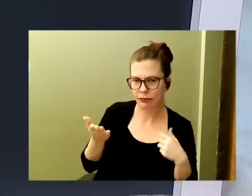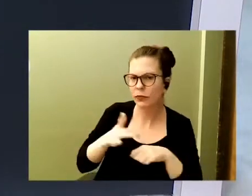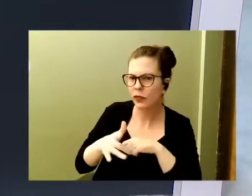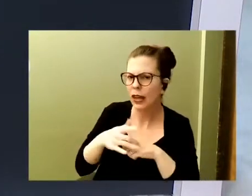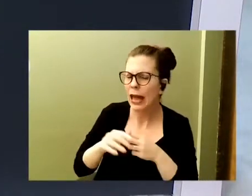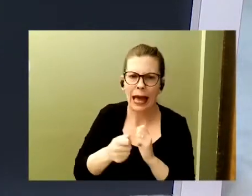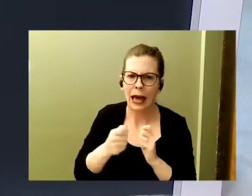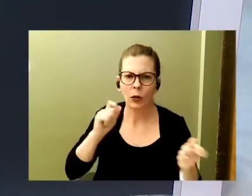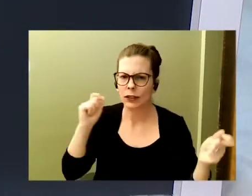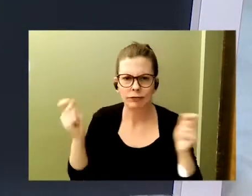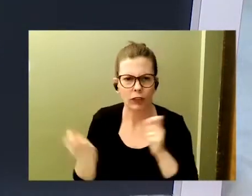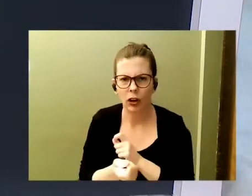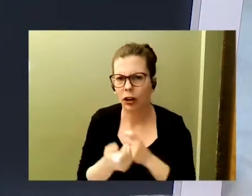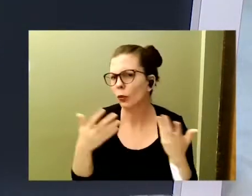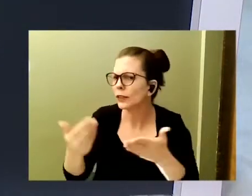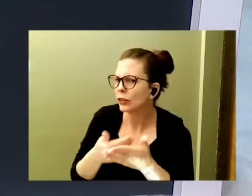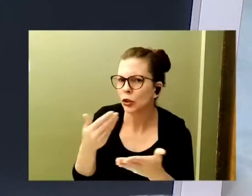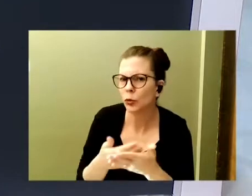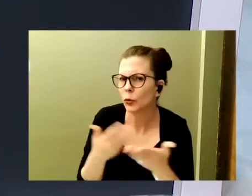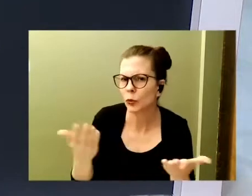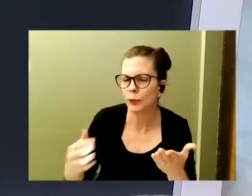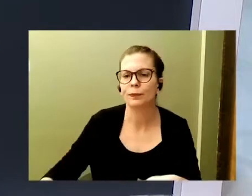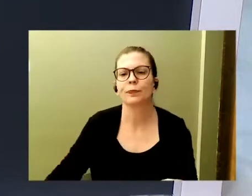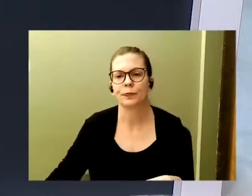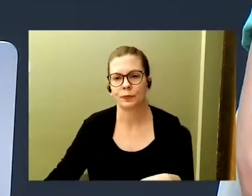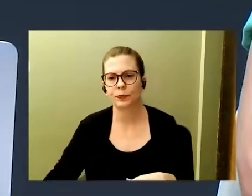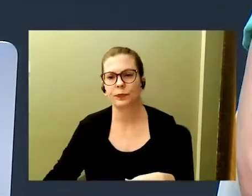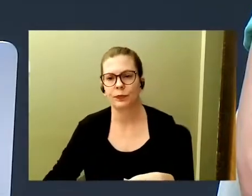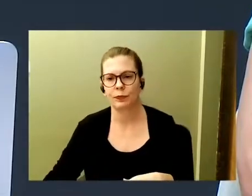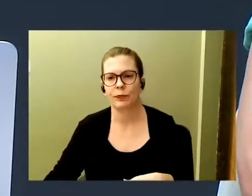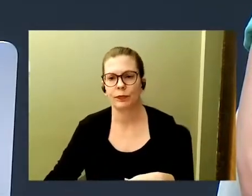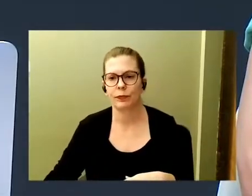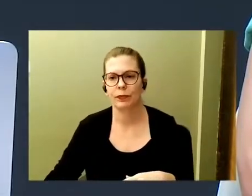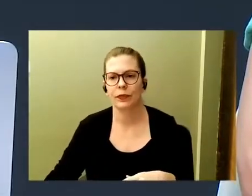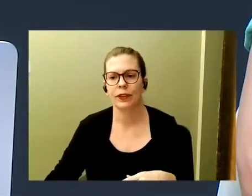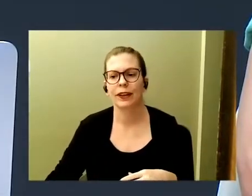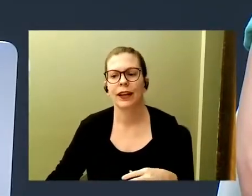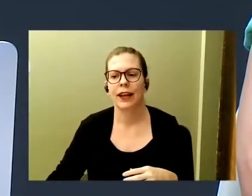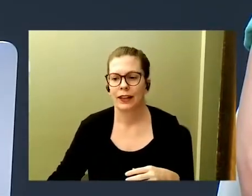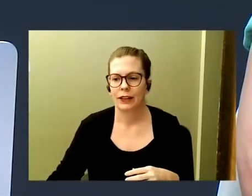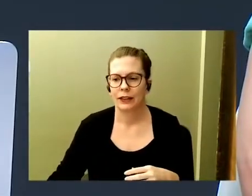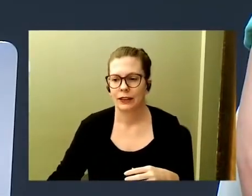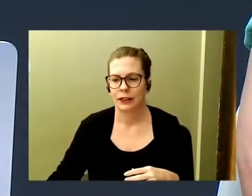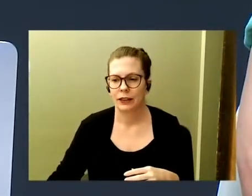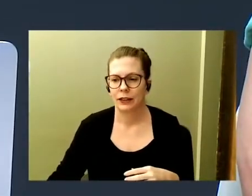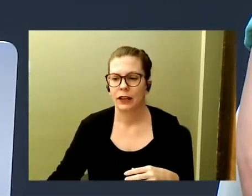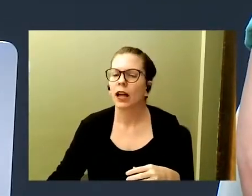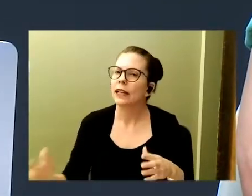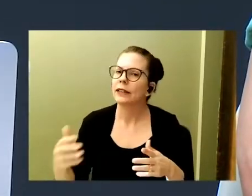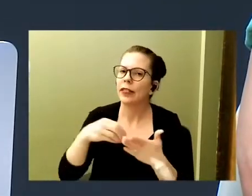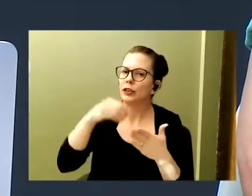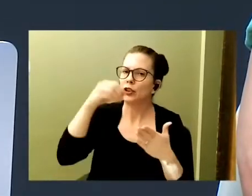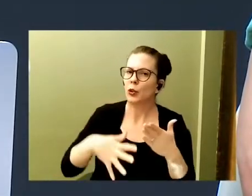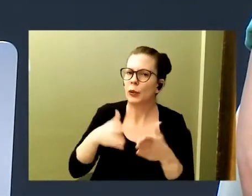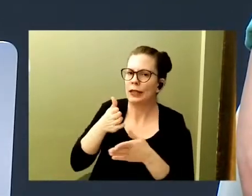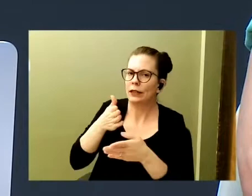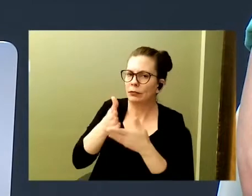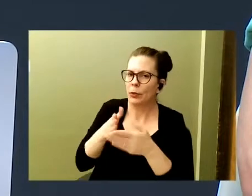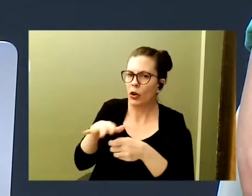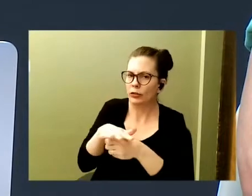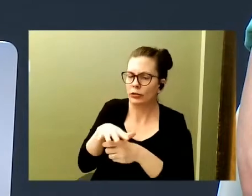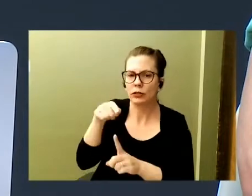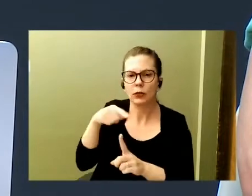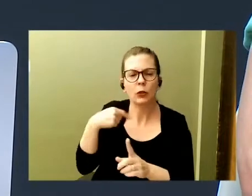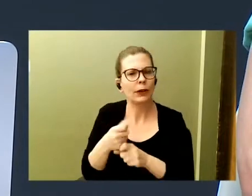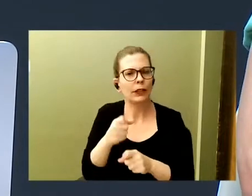what is new right now? So this is the student division of AWS DeepRacer. We wanted to make sure that this is more accessible